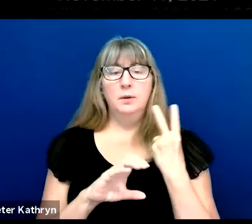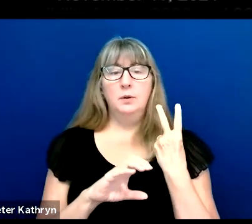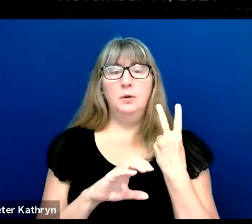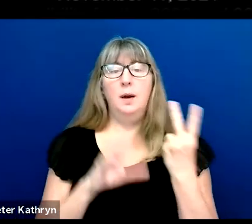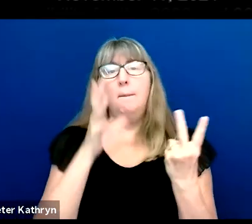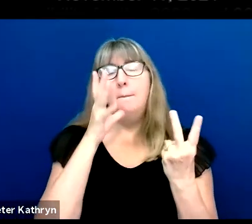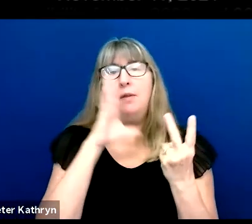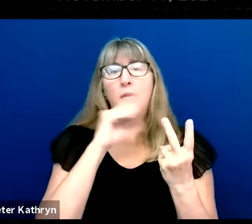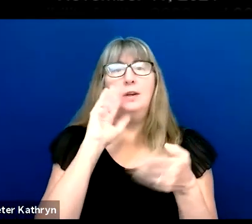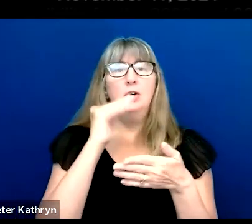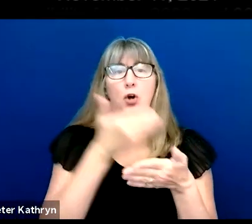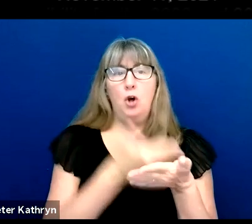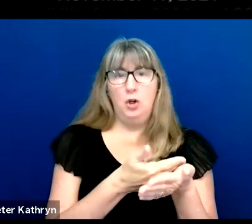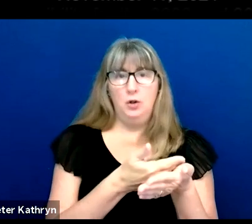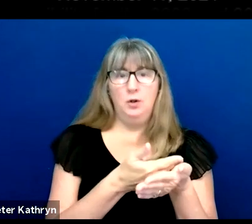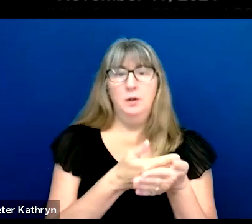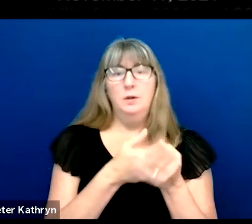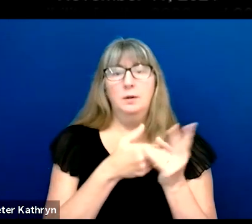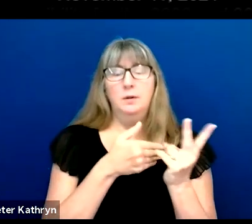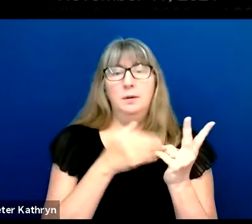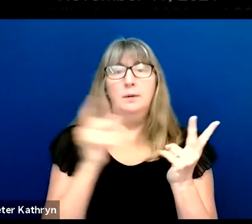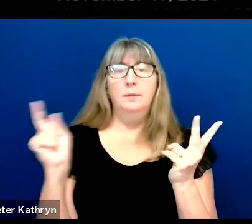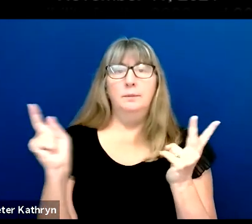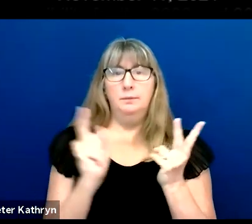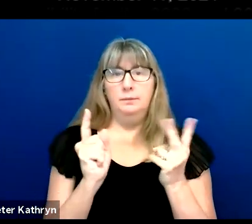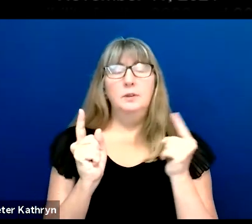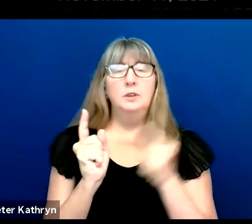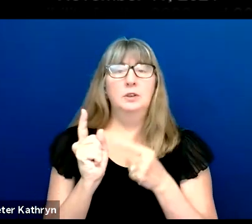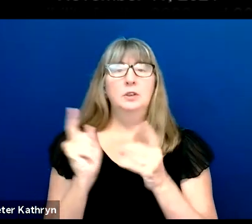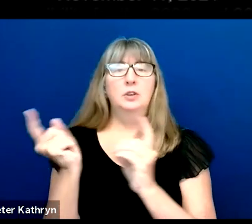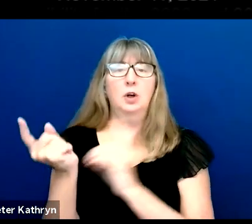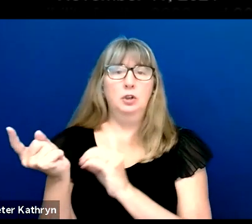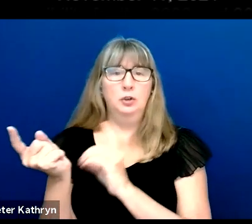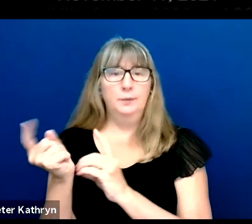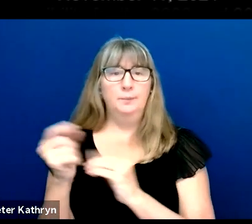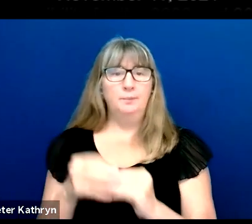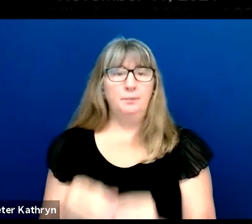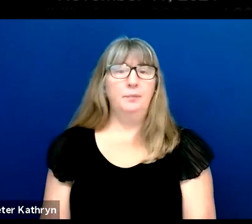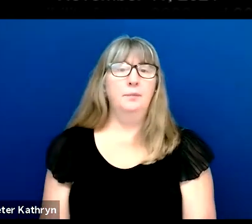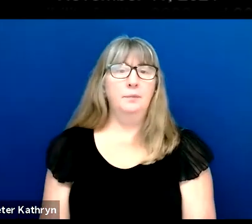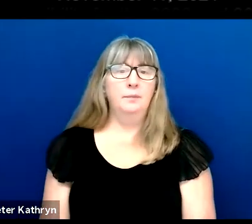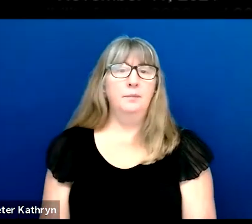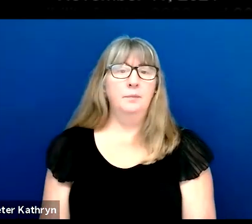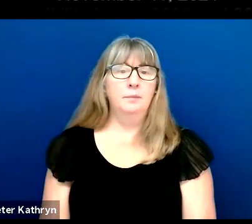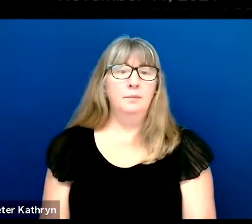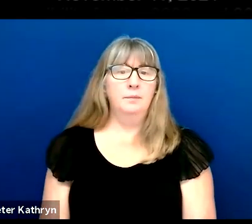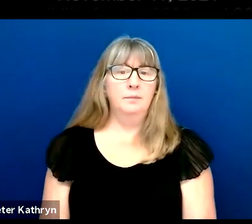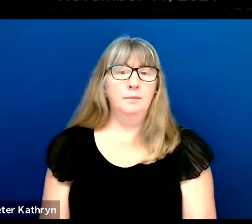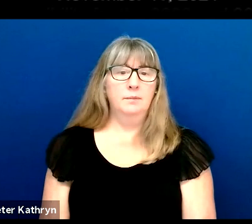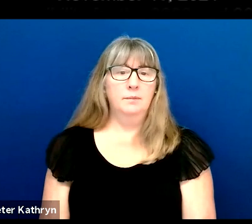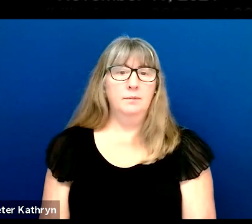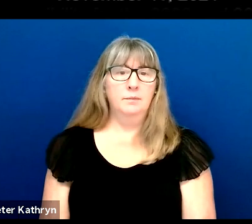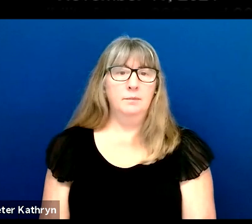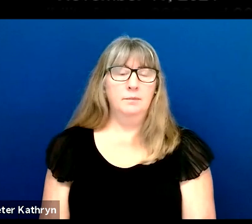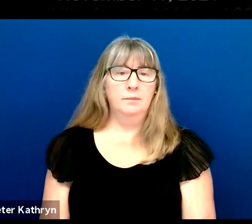mother and her daughter interfacing with a doctor. And following that, we see